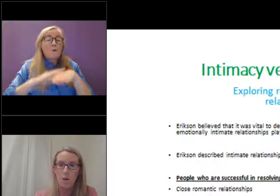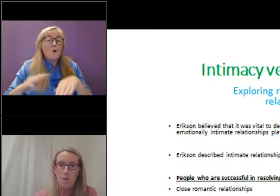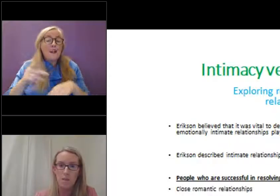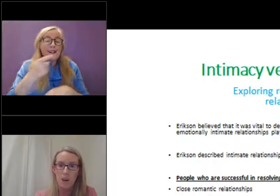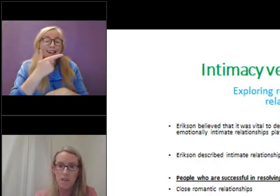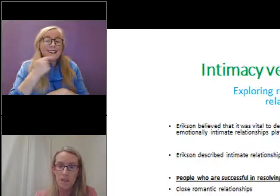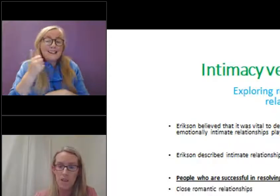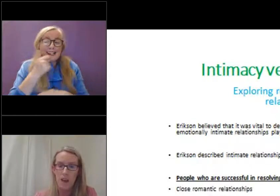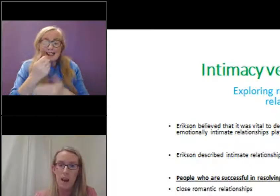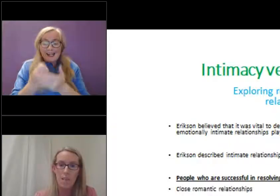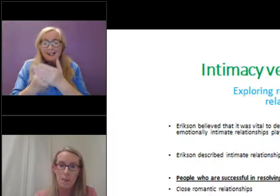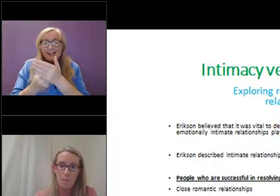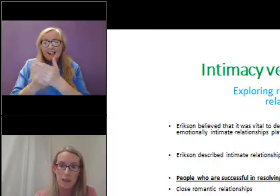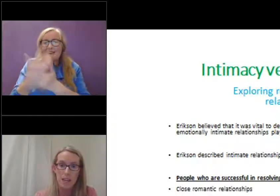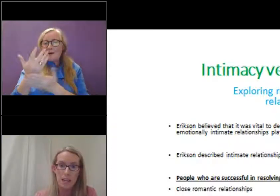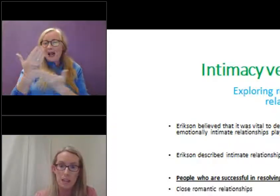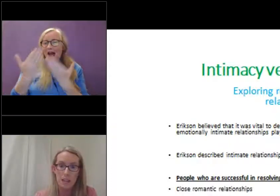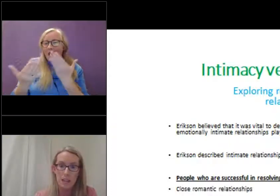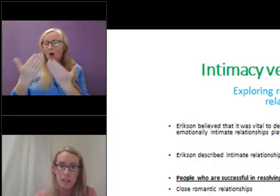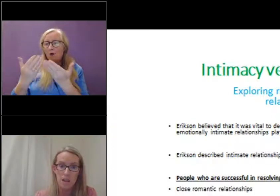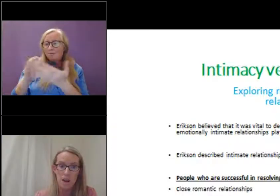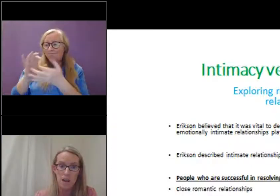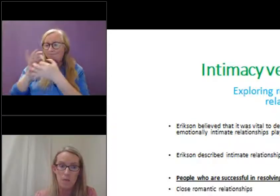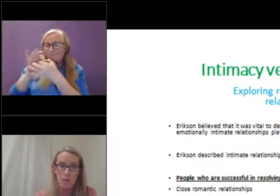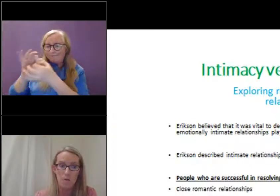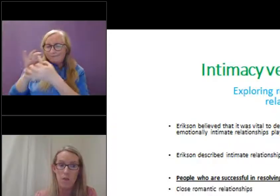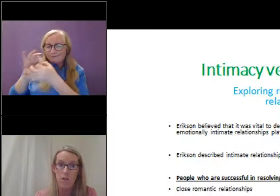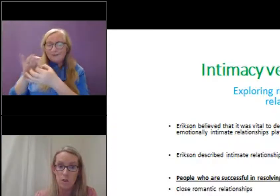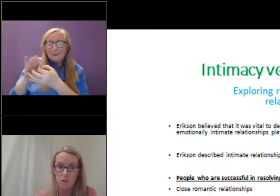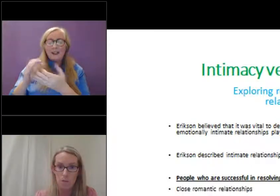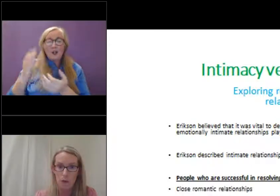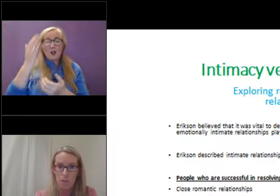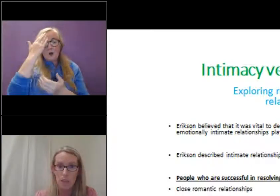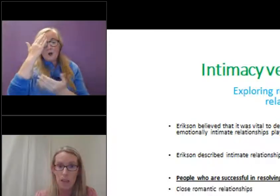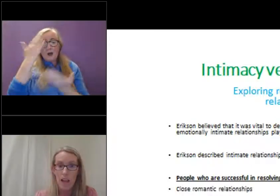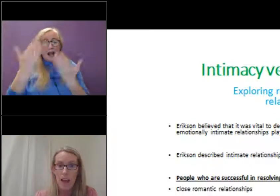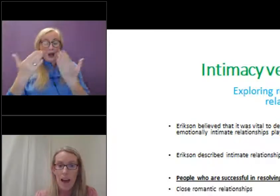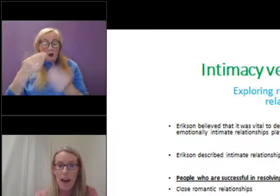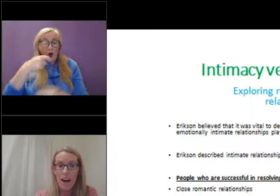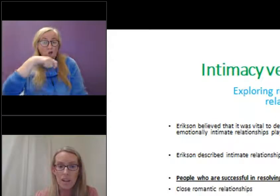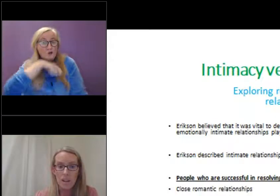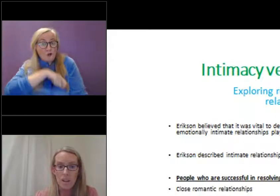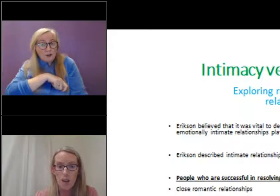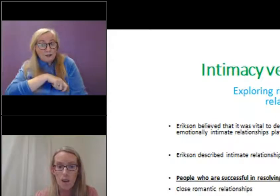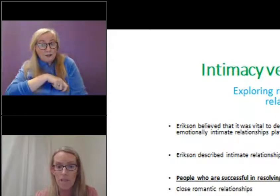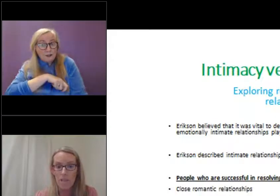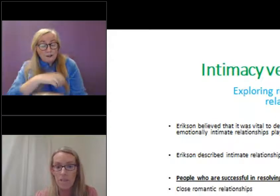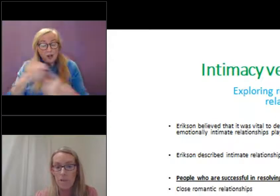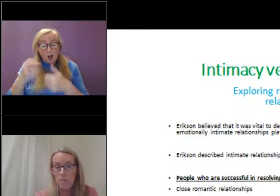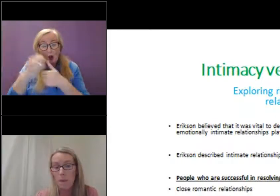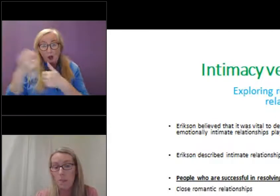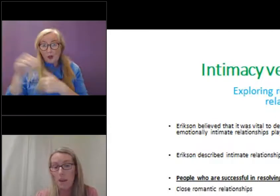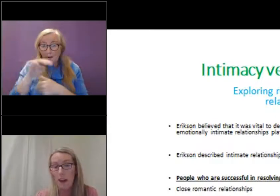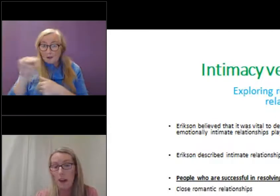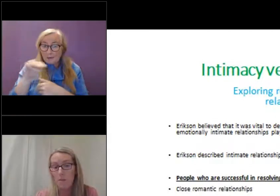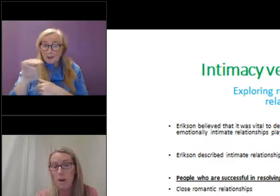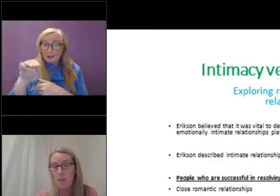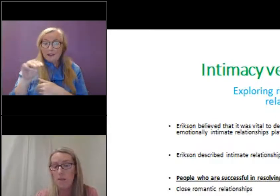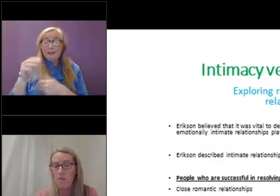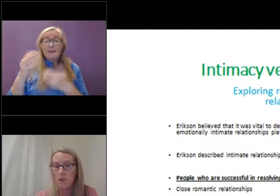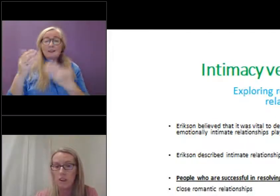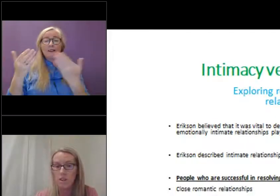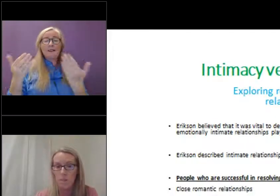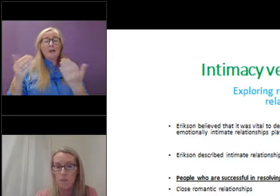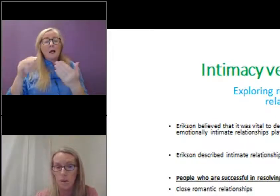develop close bonds if you have the ability to kind of trust in other people, and, you know, have maybe had